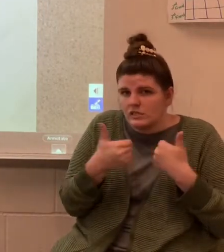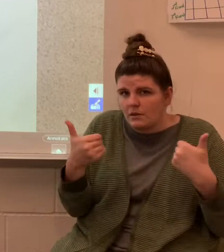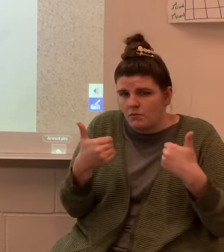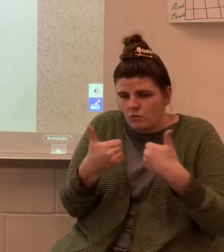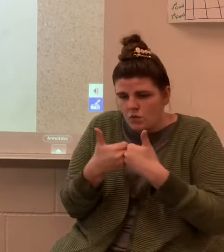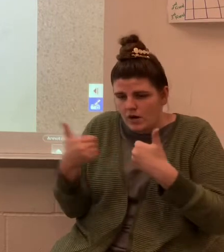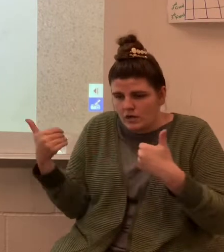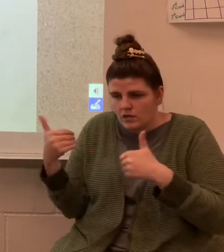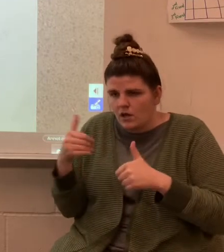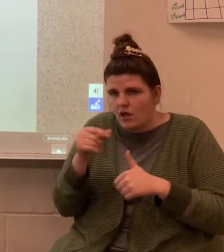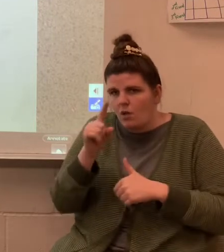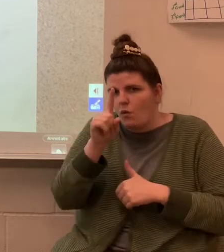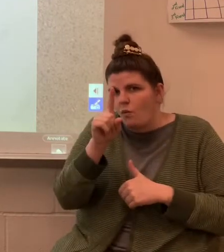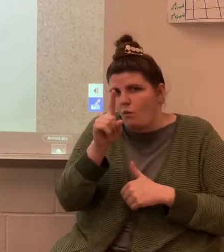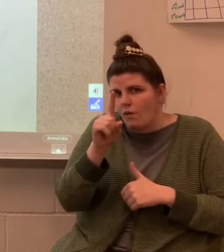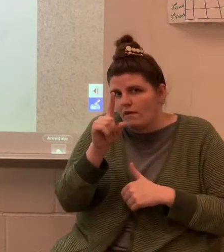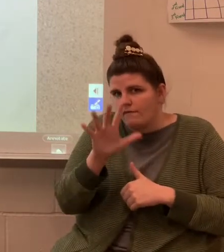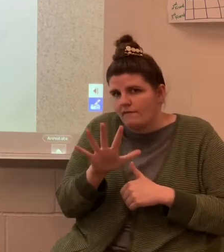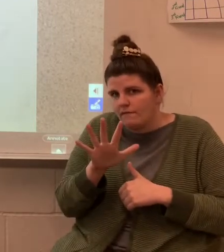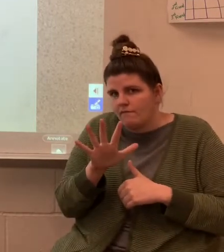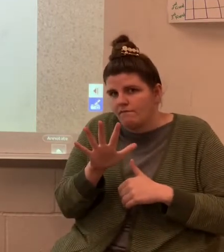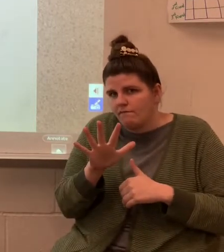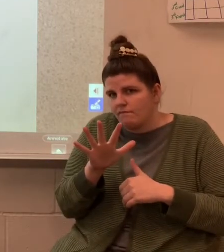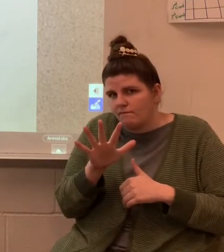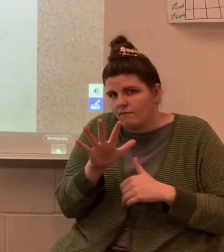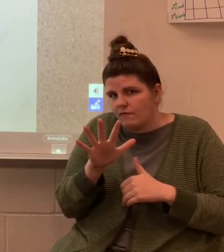into 1/5 sections,